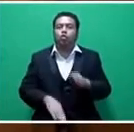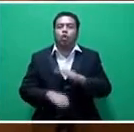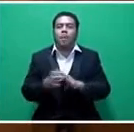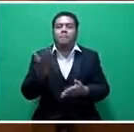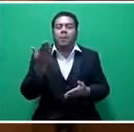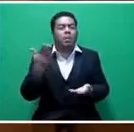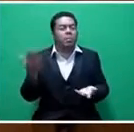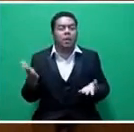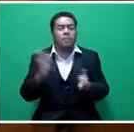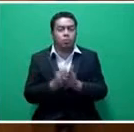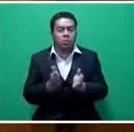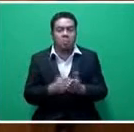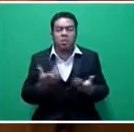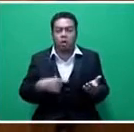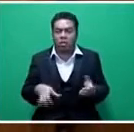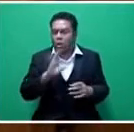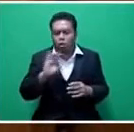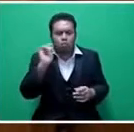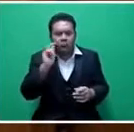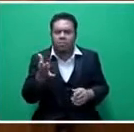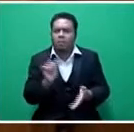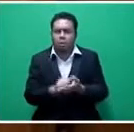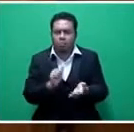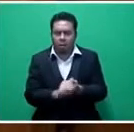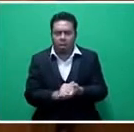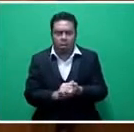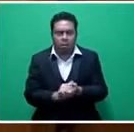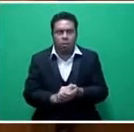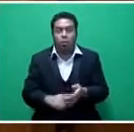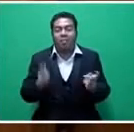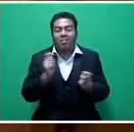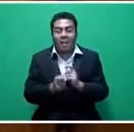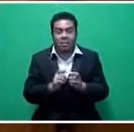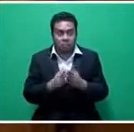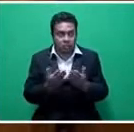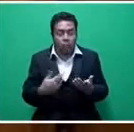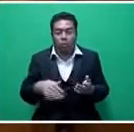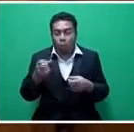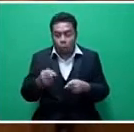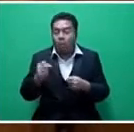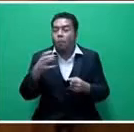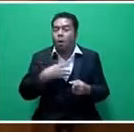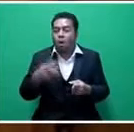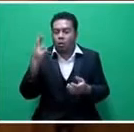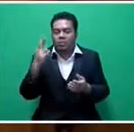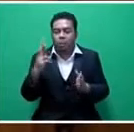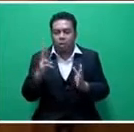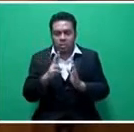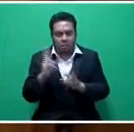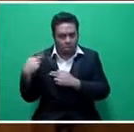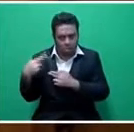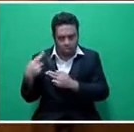from 2021, Mr. Speaker said there is going to be a textbook policy where we are going to hold the children and parents more responsible. We want